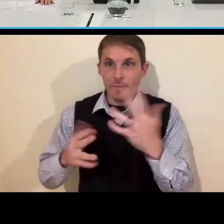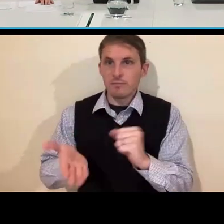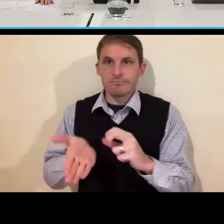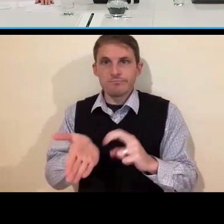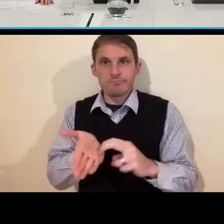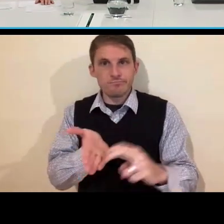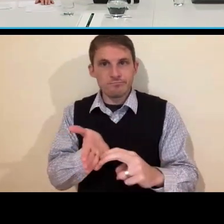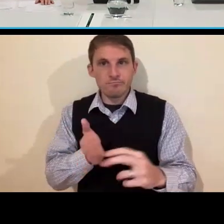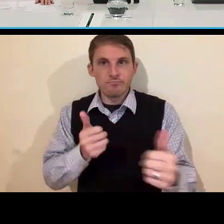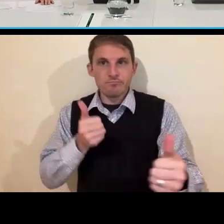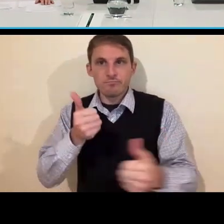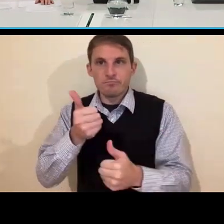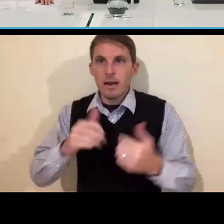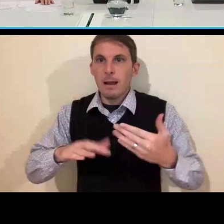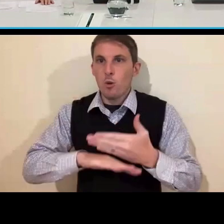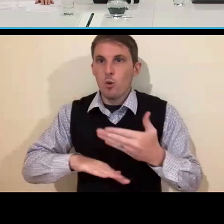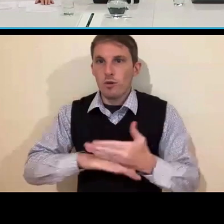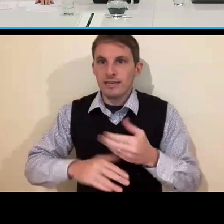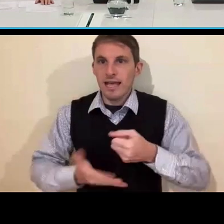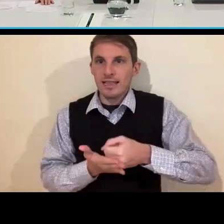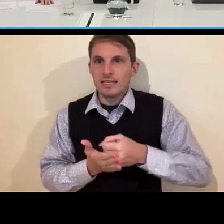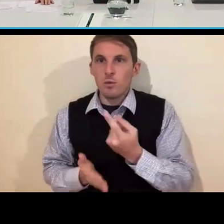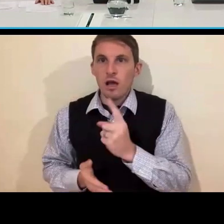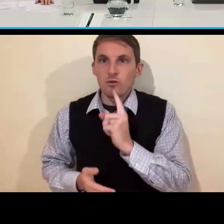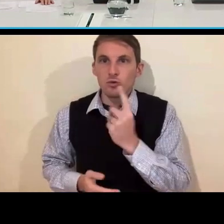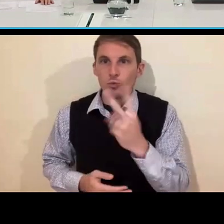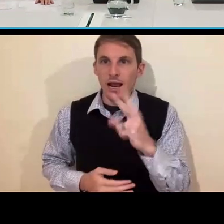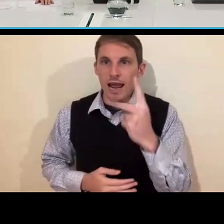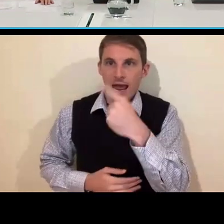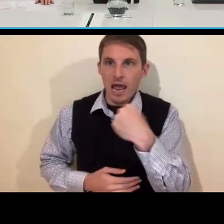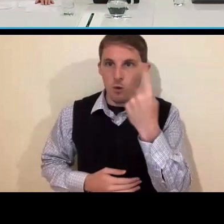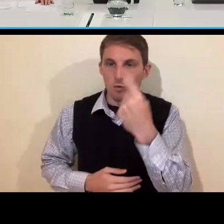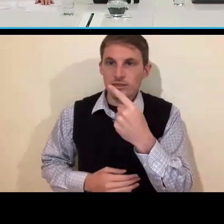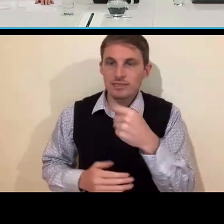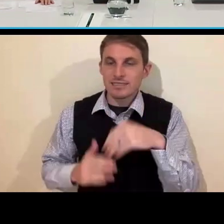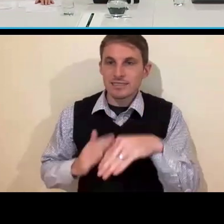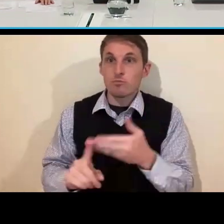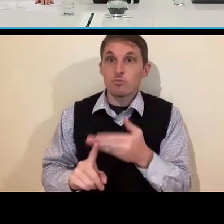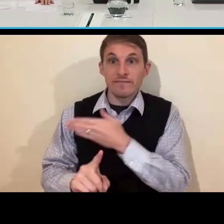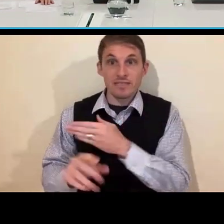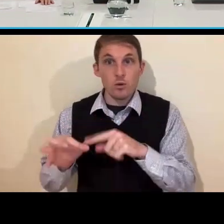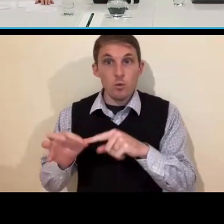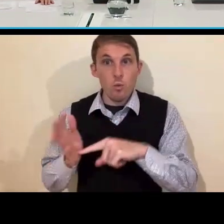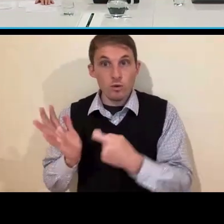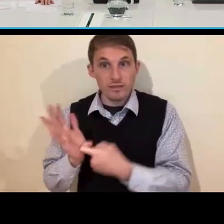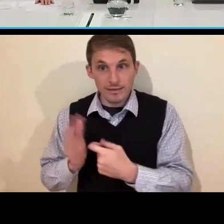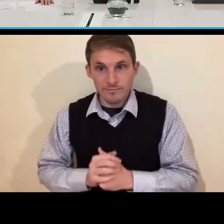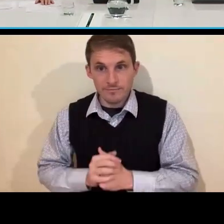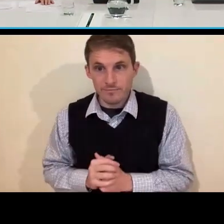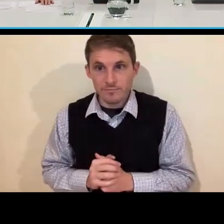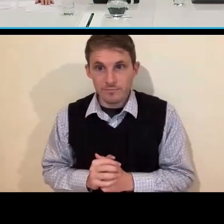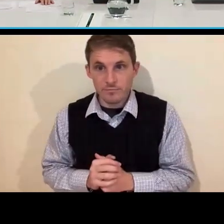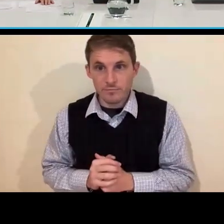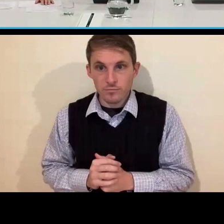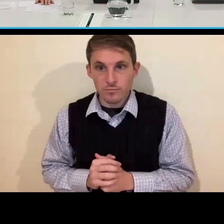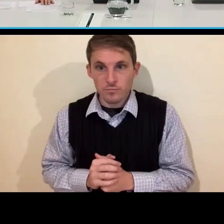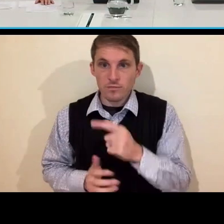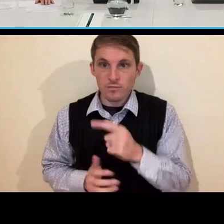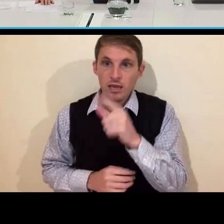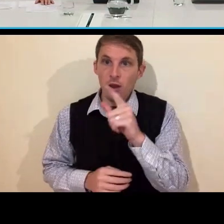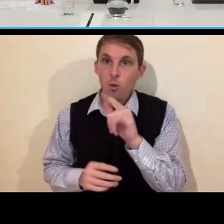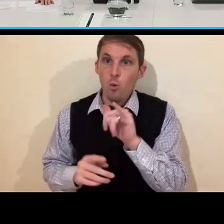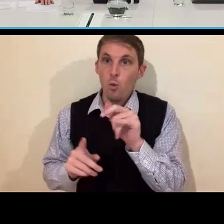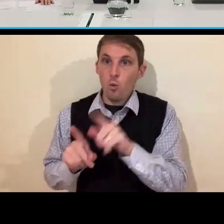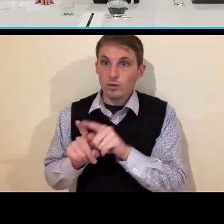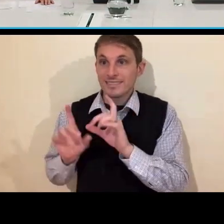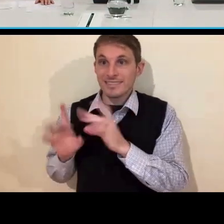have worked at least 120 hours in the previous quarter. They are then determined to have stopped working this